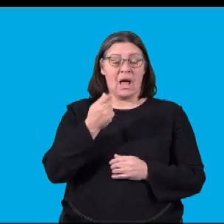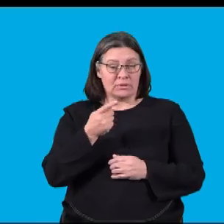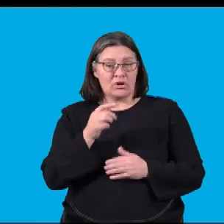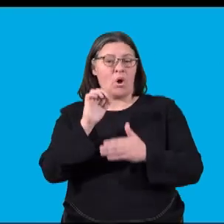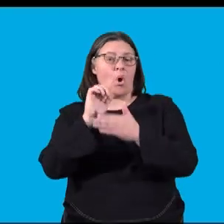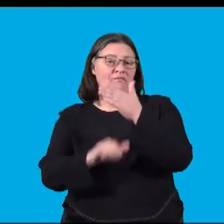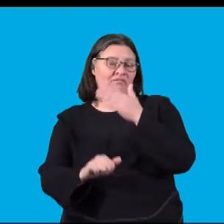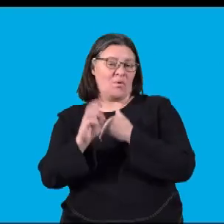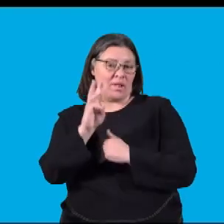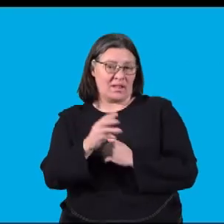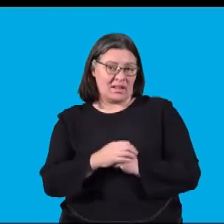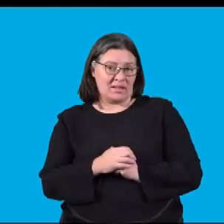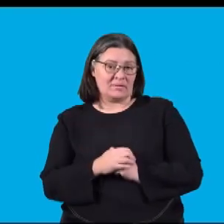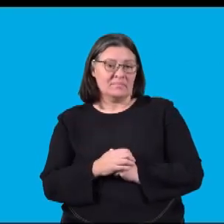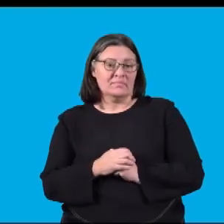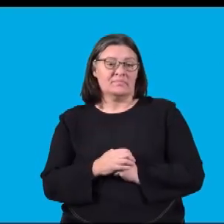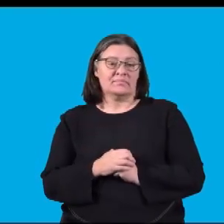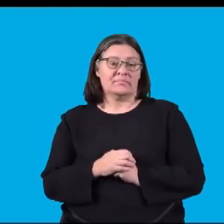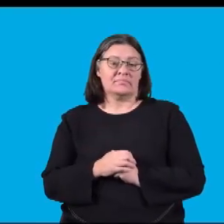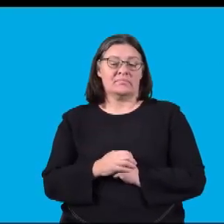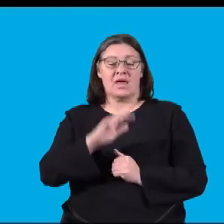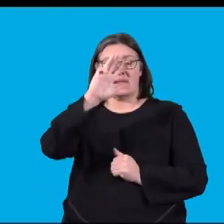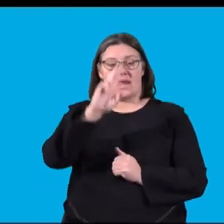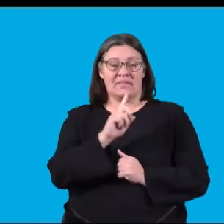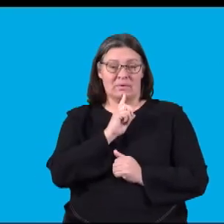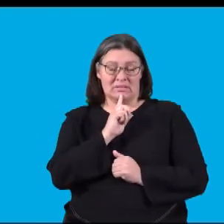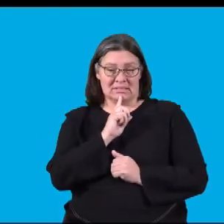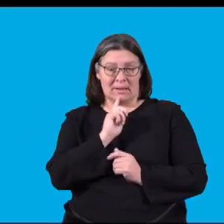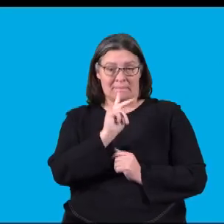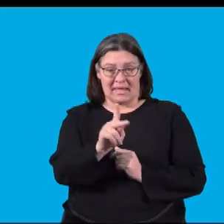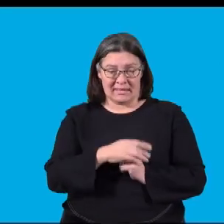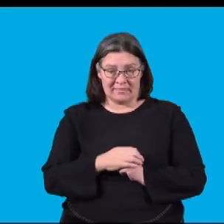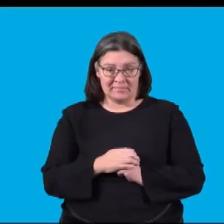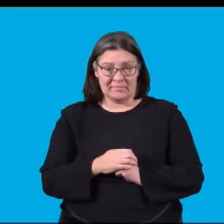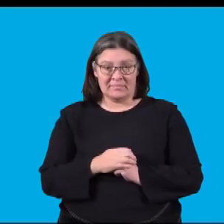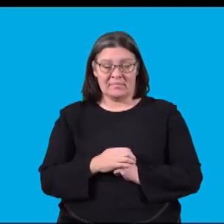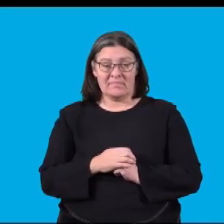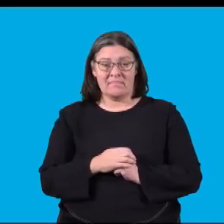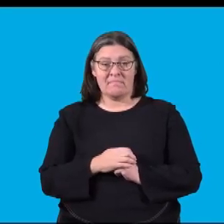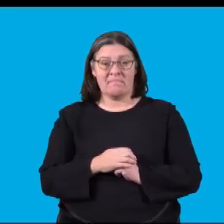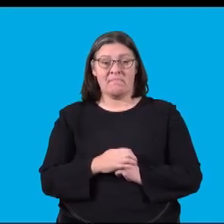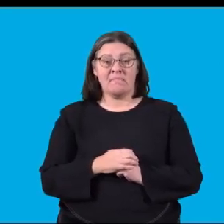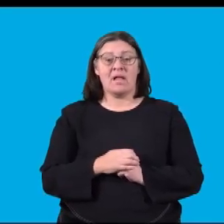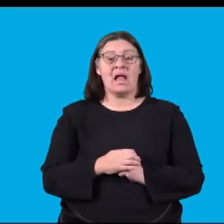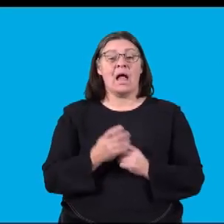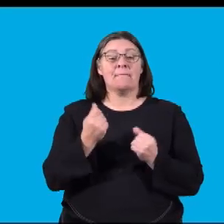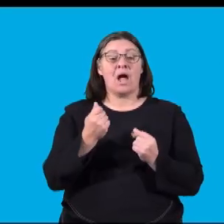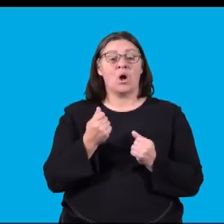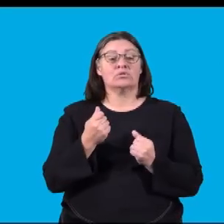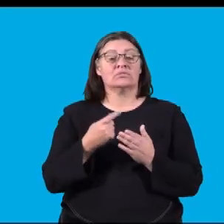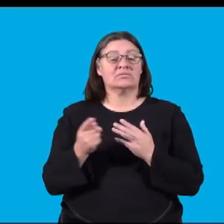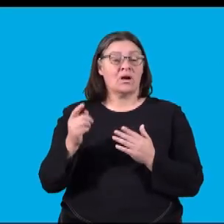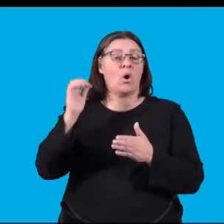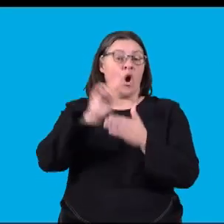be subtracted. So I'll come and say minus the 9,000 that was paid. And the amount for bad debts will also